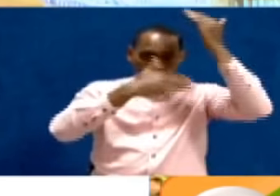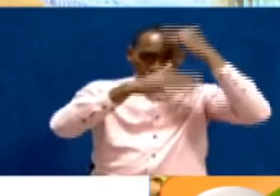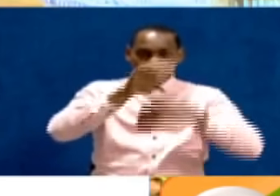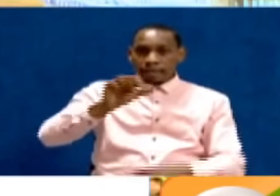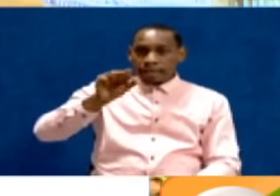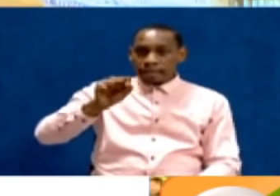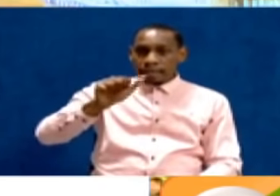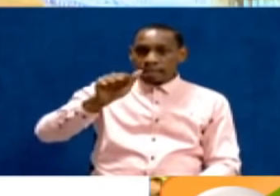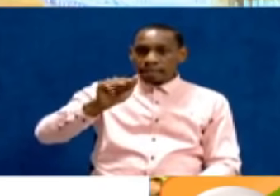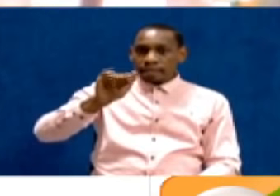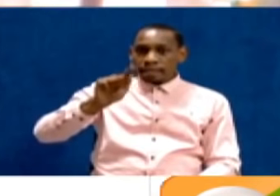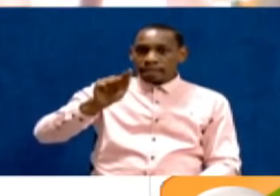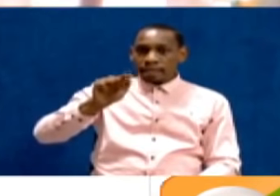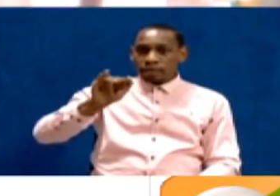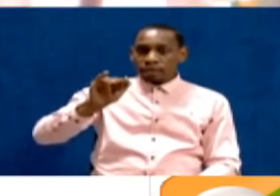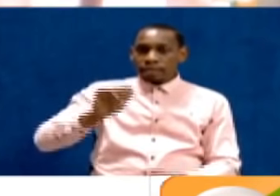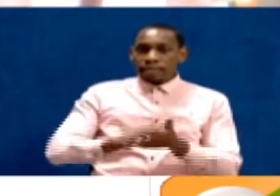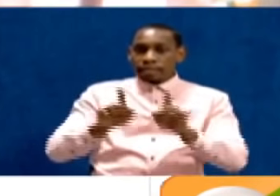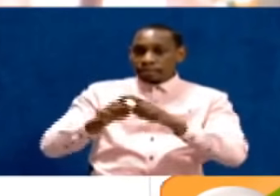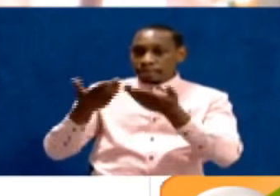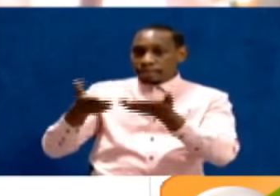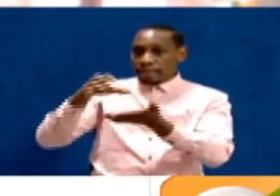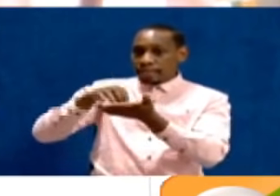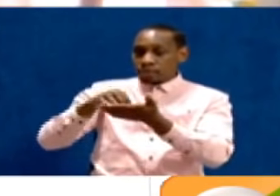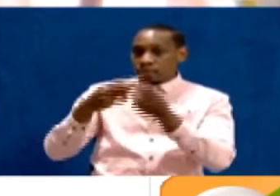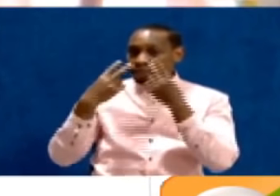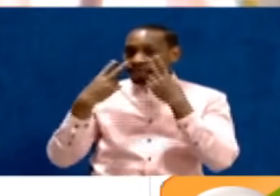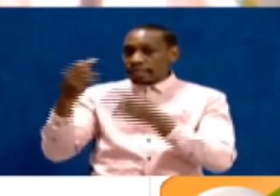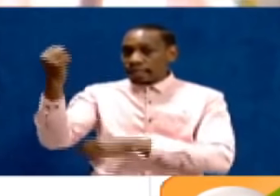If you look at it now, and you read the politics,